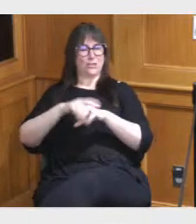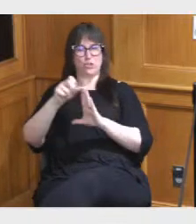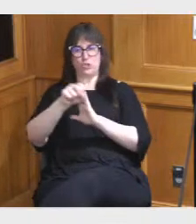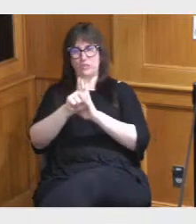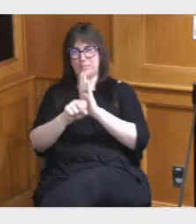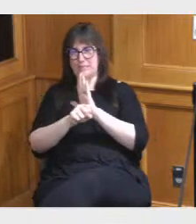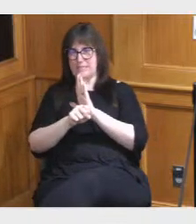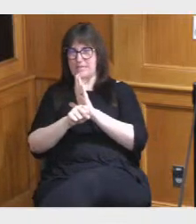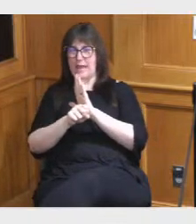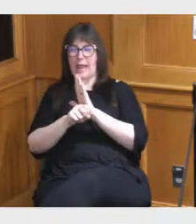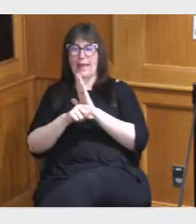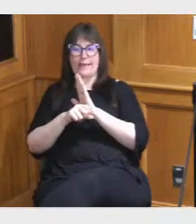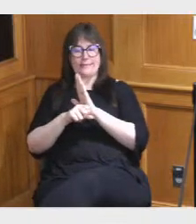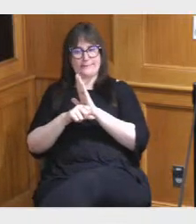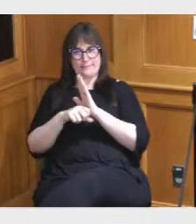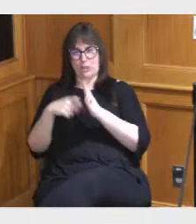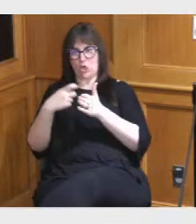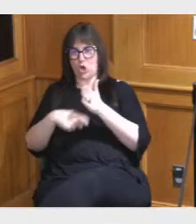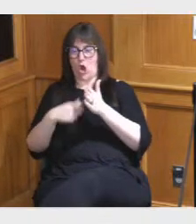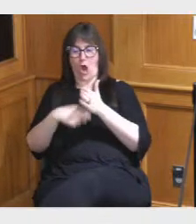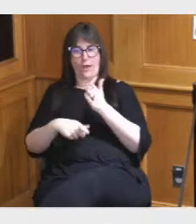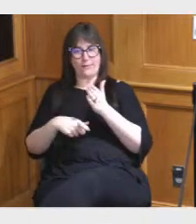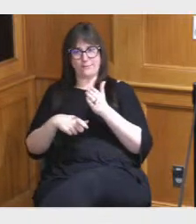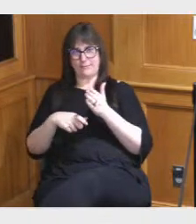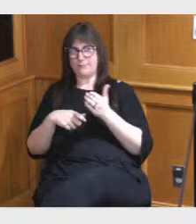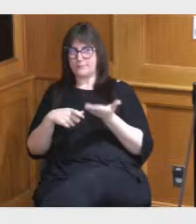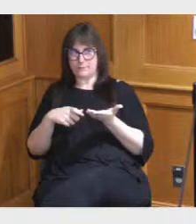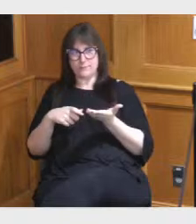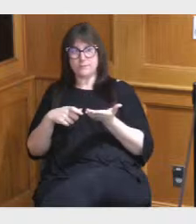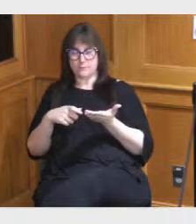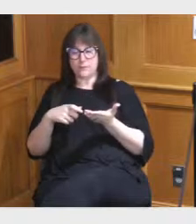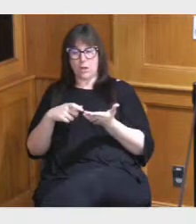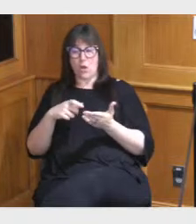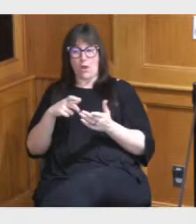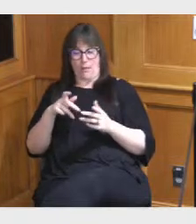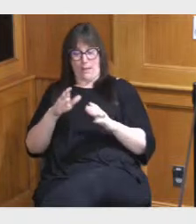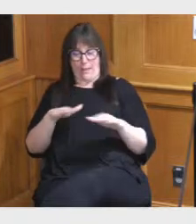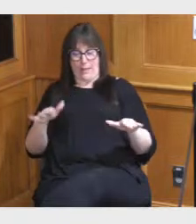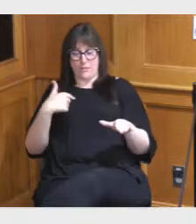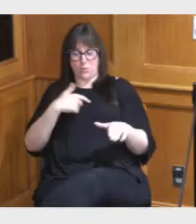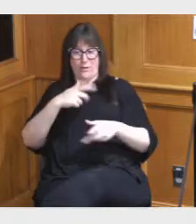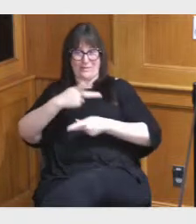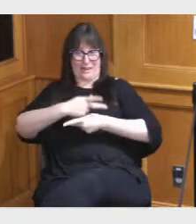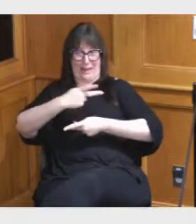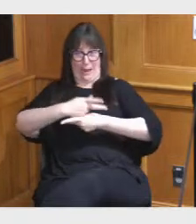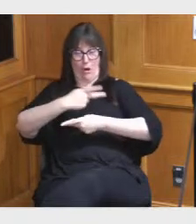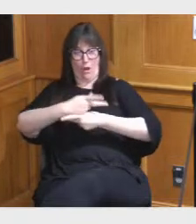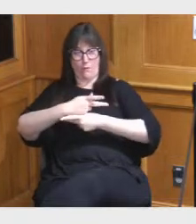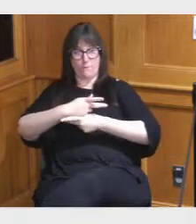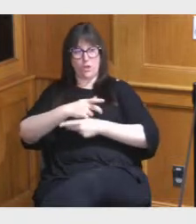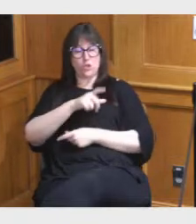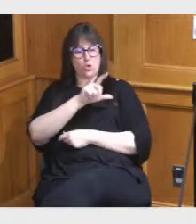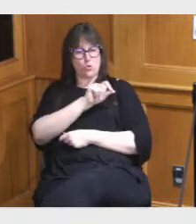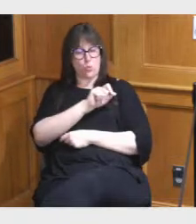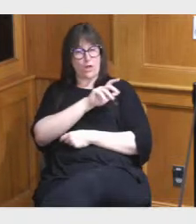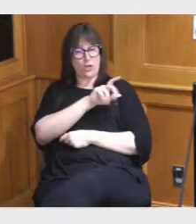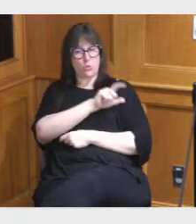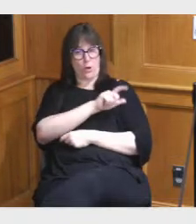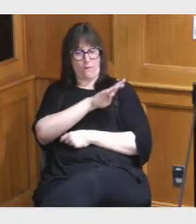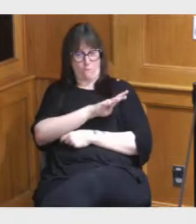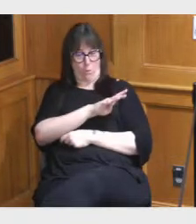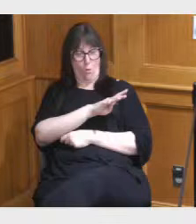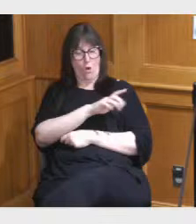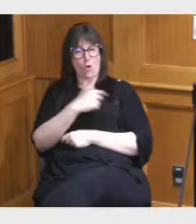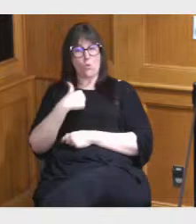the cost of children in care in the custody of Job and Family Services. And so as we went through 2024 and we